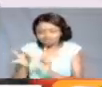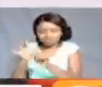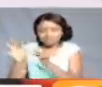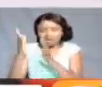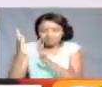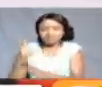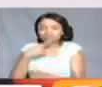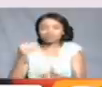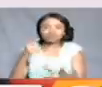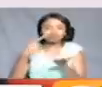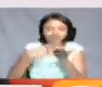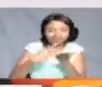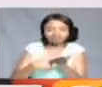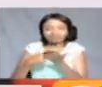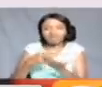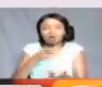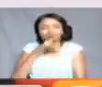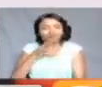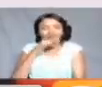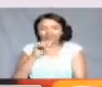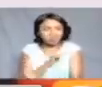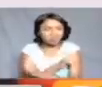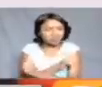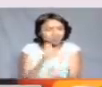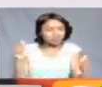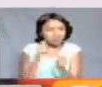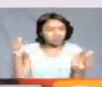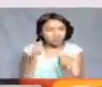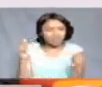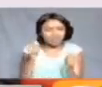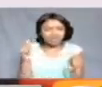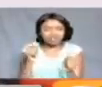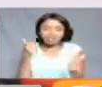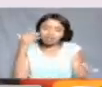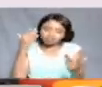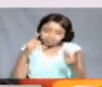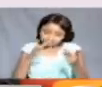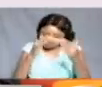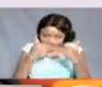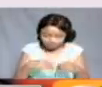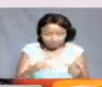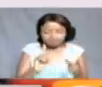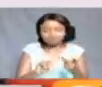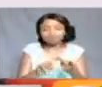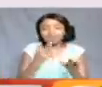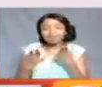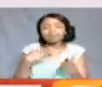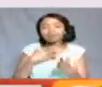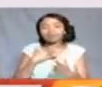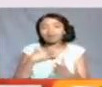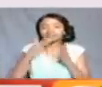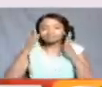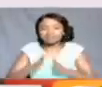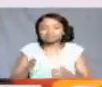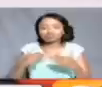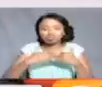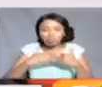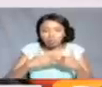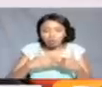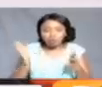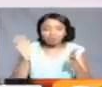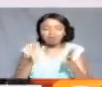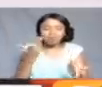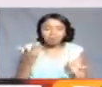to download an app or, you know, actually walk into a bank and open a certain account with that bank. You know, so